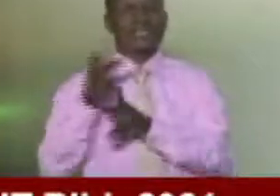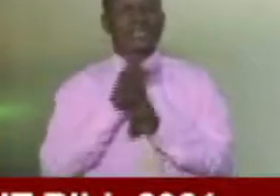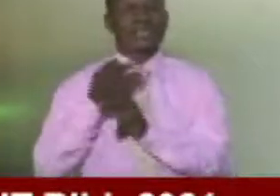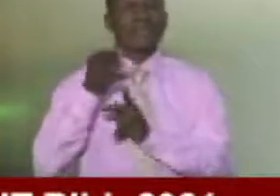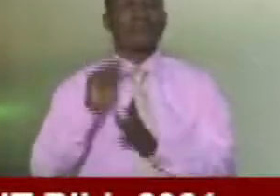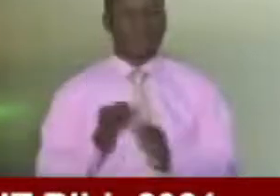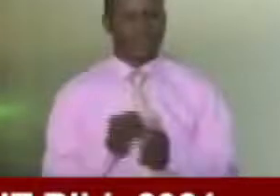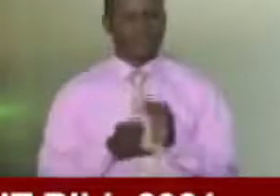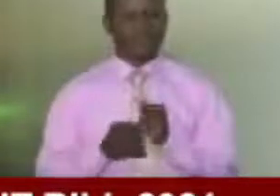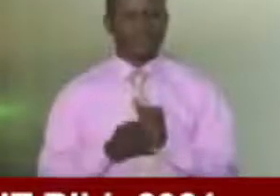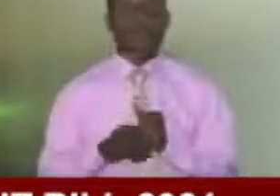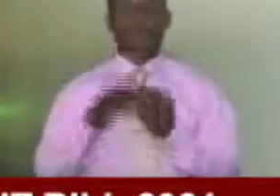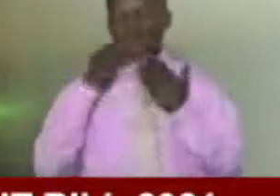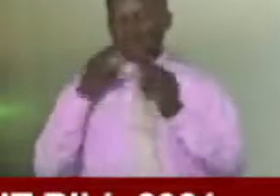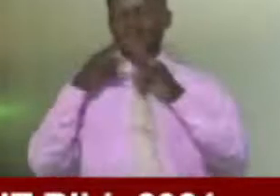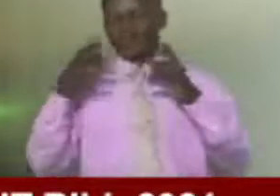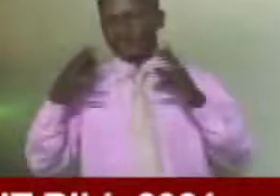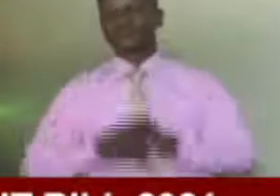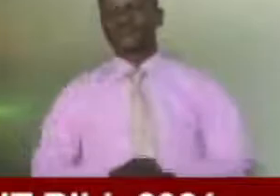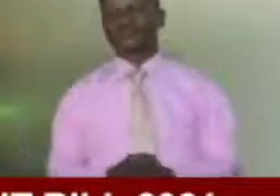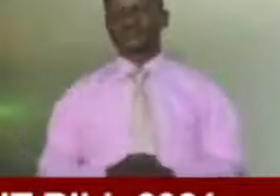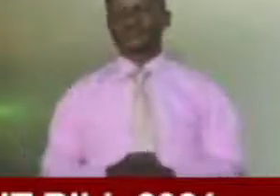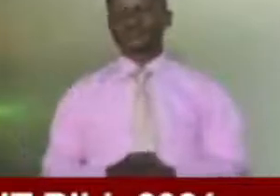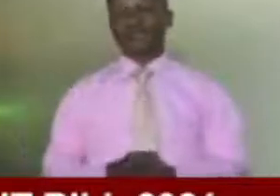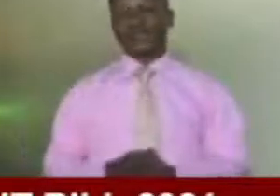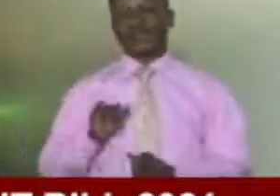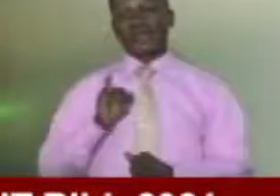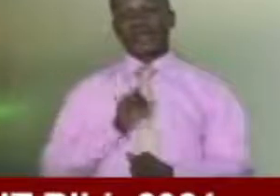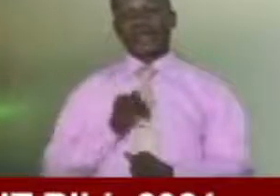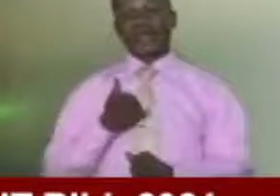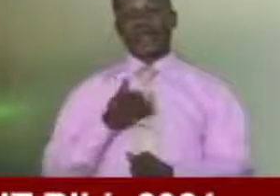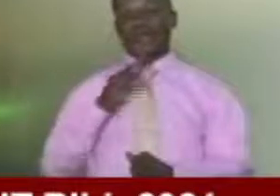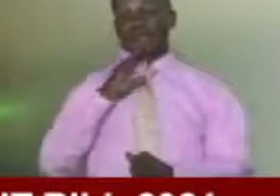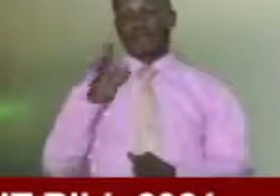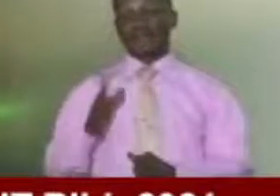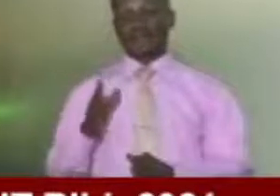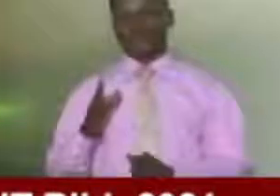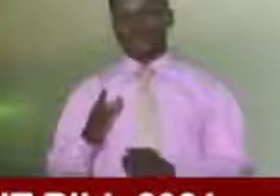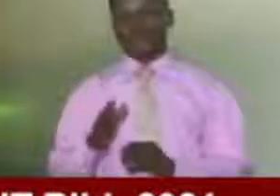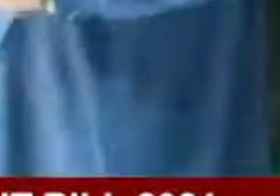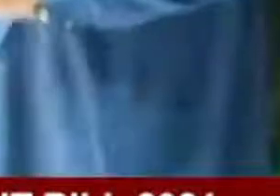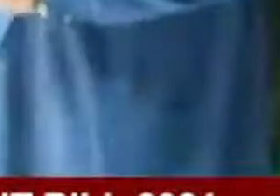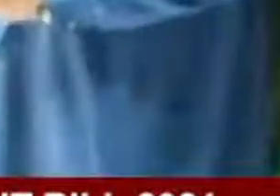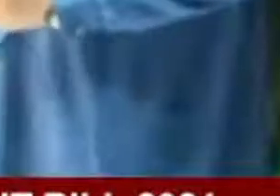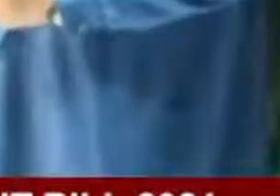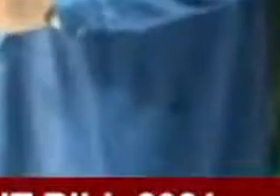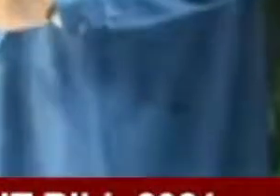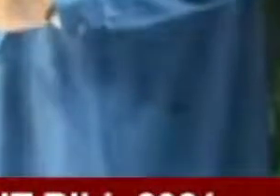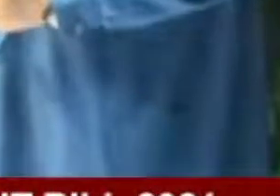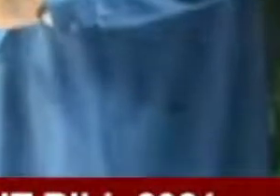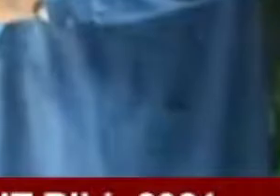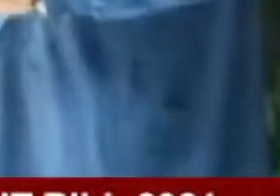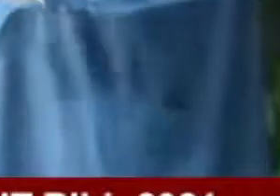Let me start with a personal story. I never voted until I was 58, and today I'm